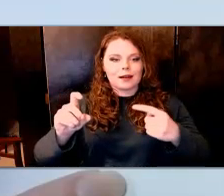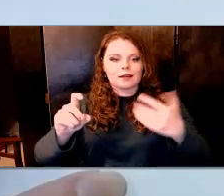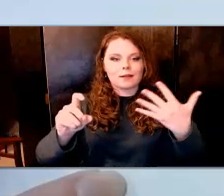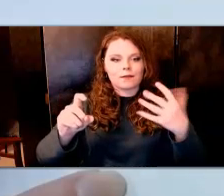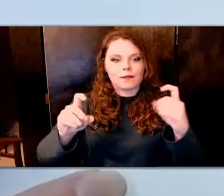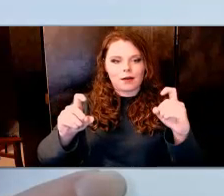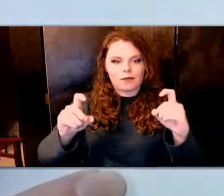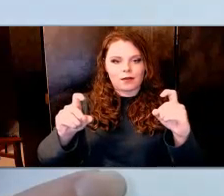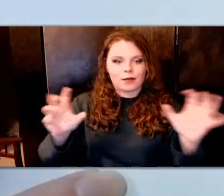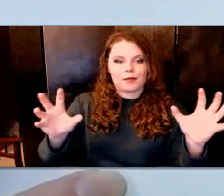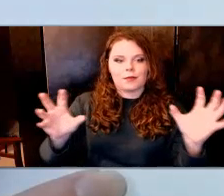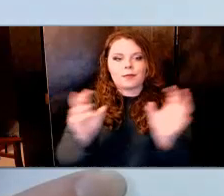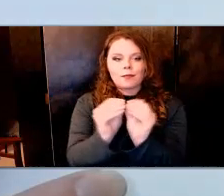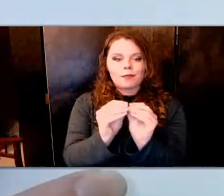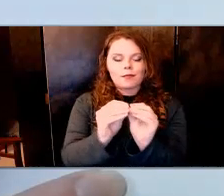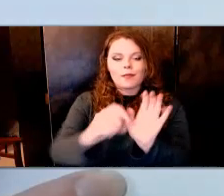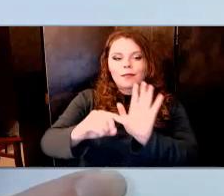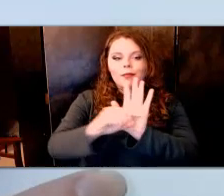which gives me negative 3x.